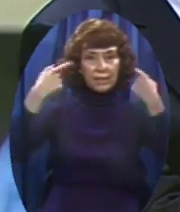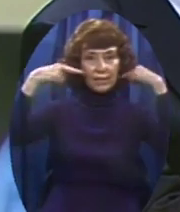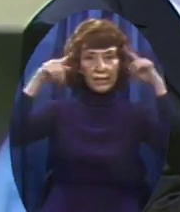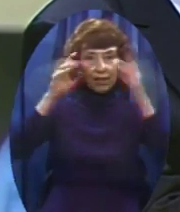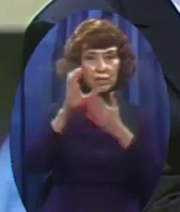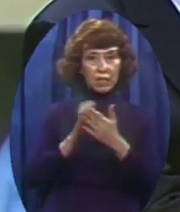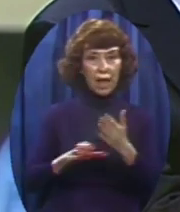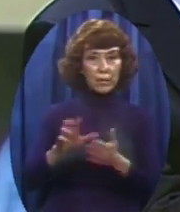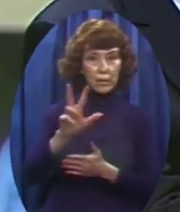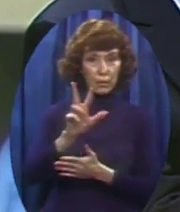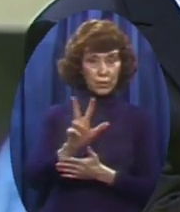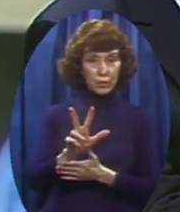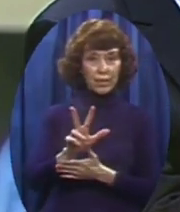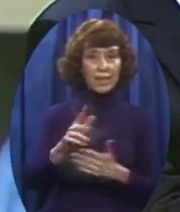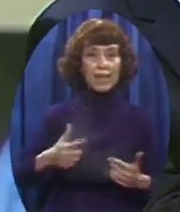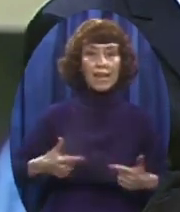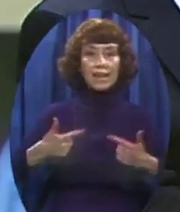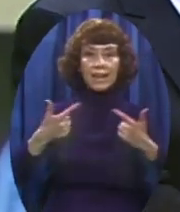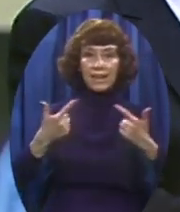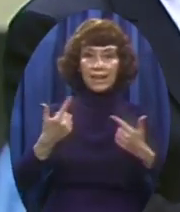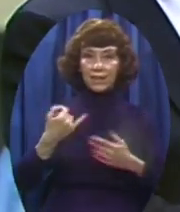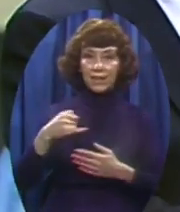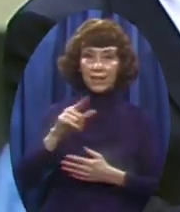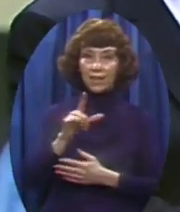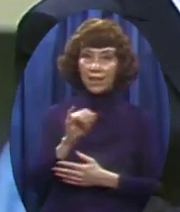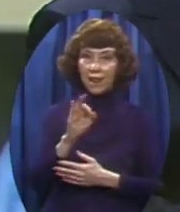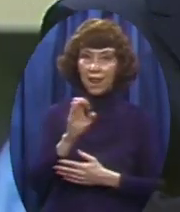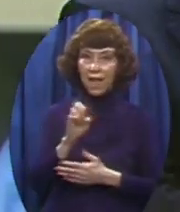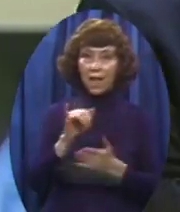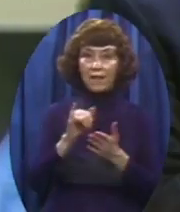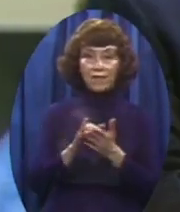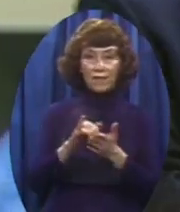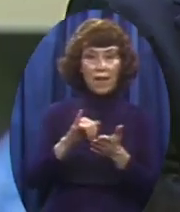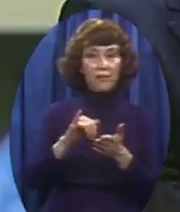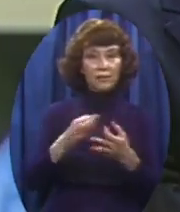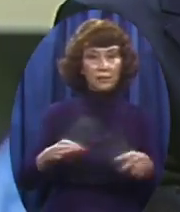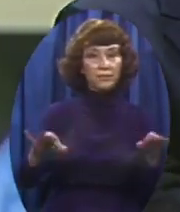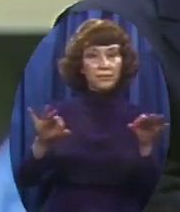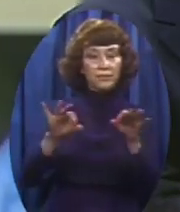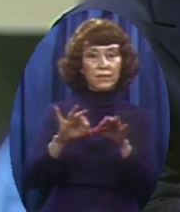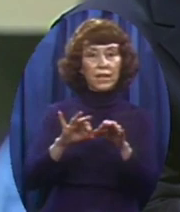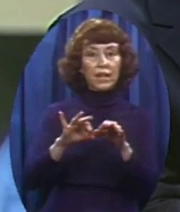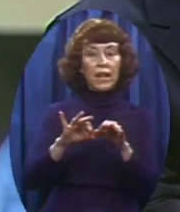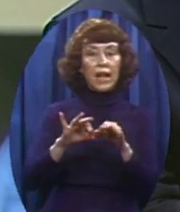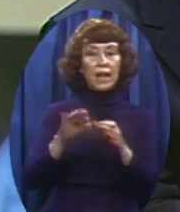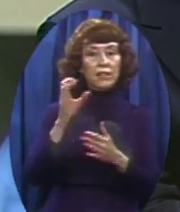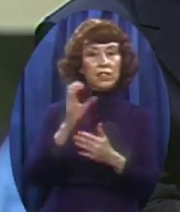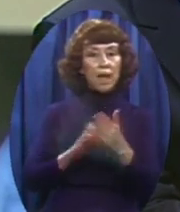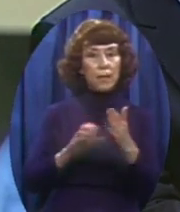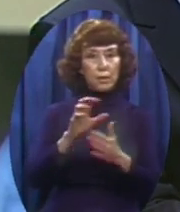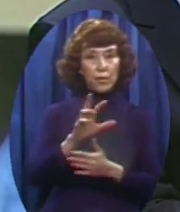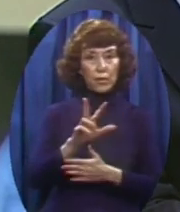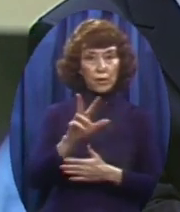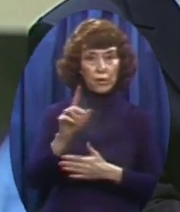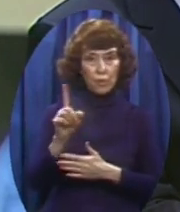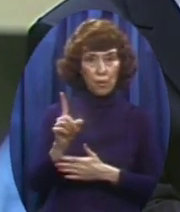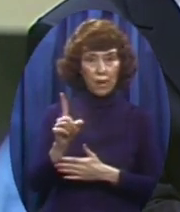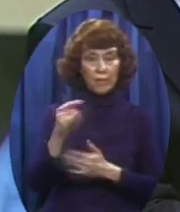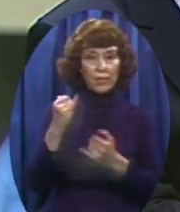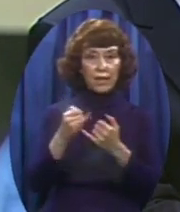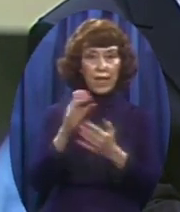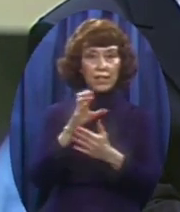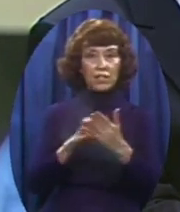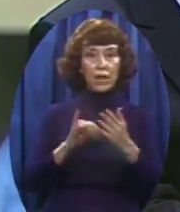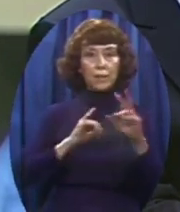Proverbs chapter 3, Living the Life That Counts. Proverbs chapter 31, the last chapter, I